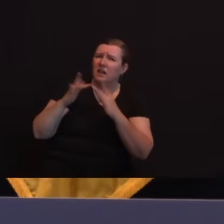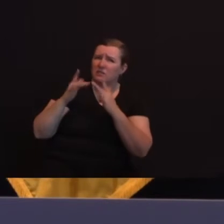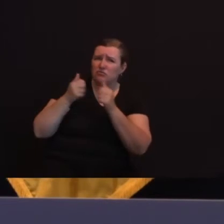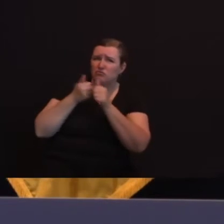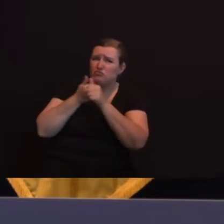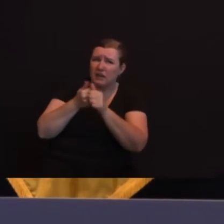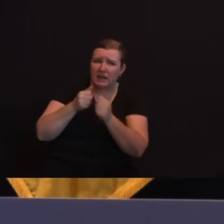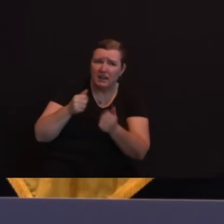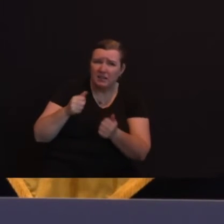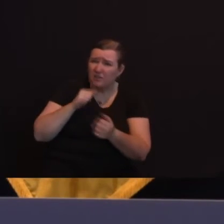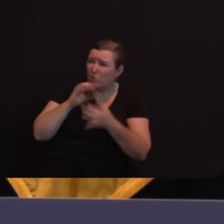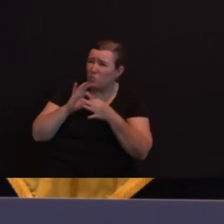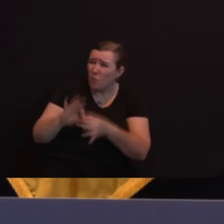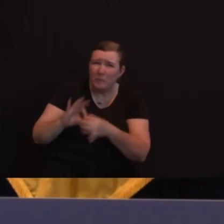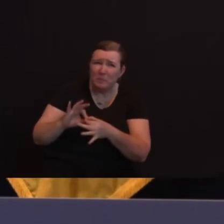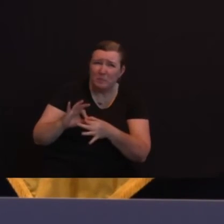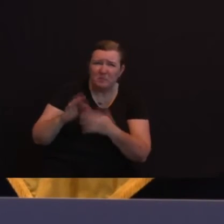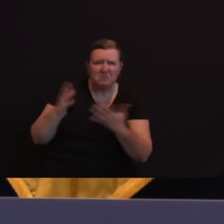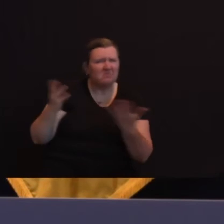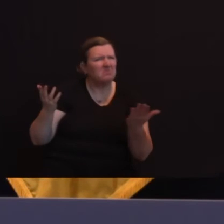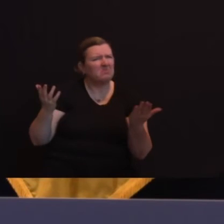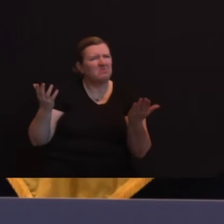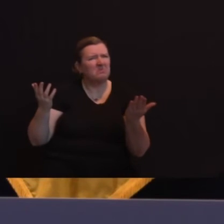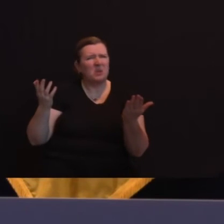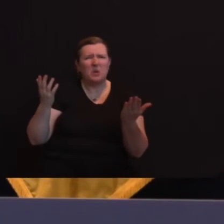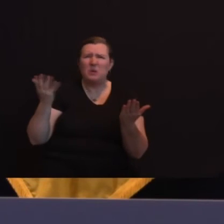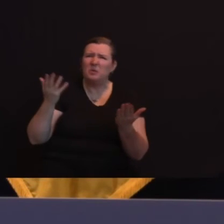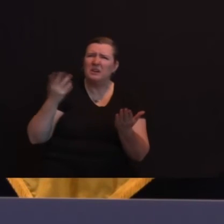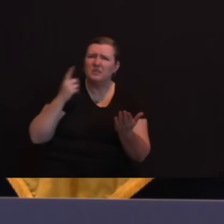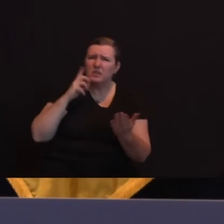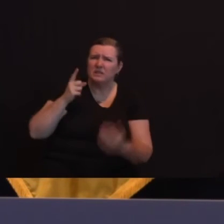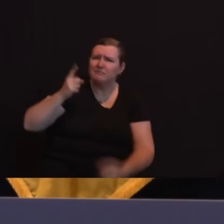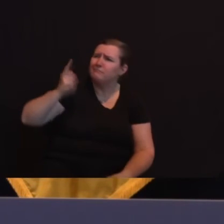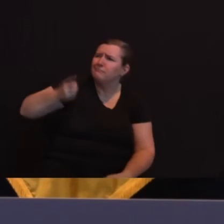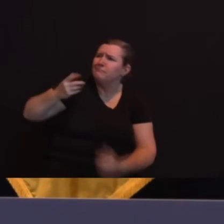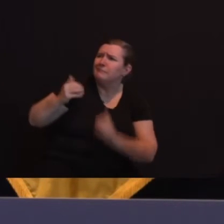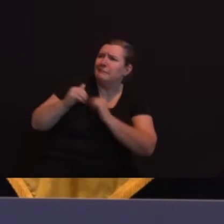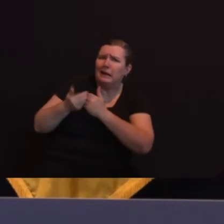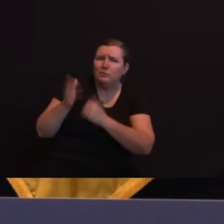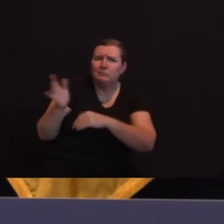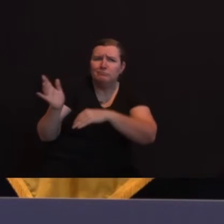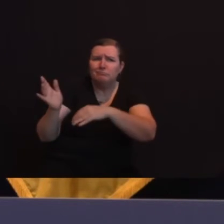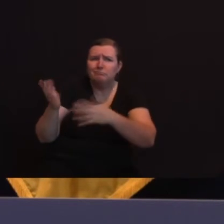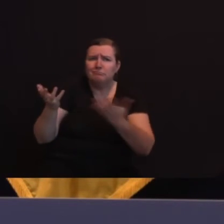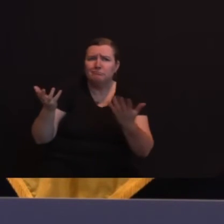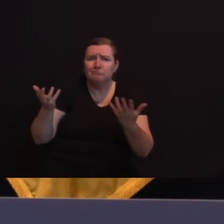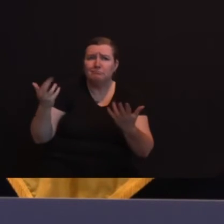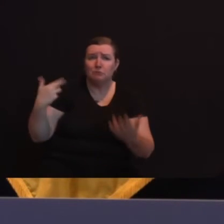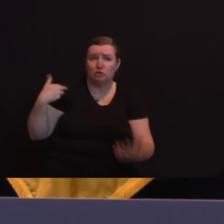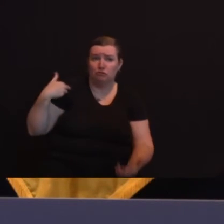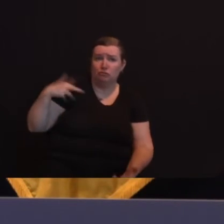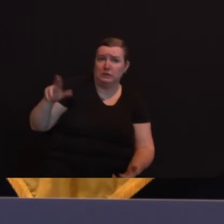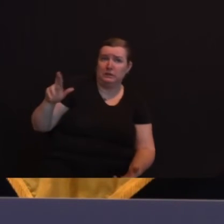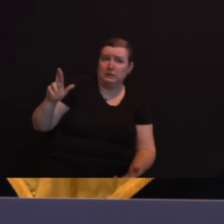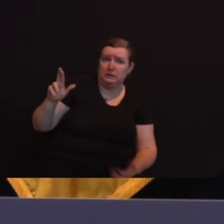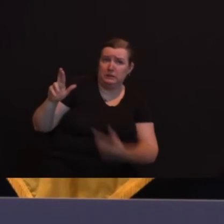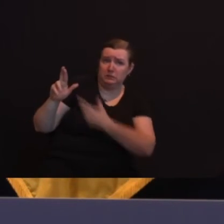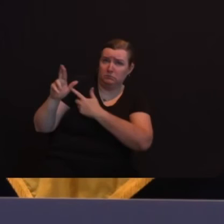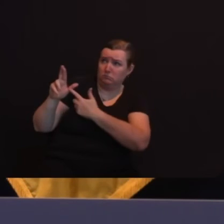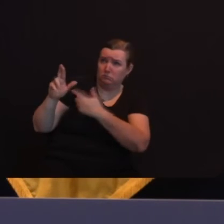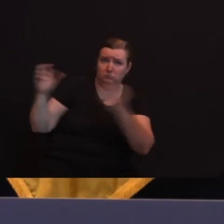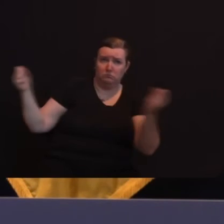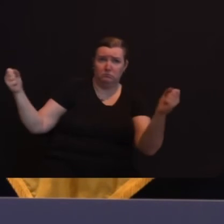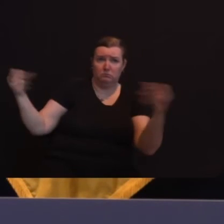expect that people might use the religious service exemption to circumvent gathering restrictions for, say, Thanksgiving,